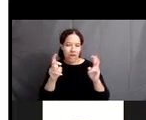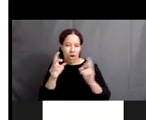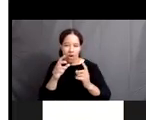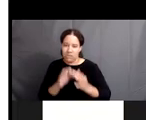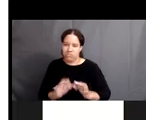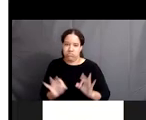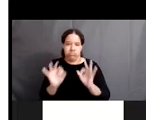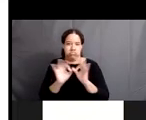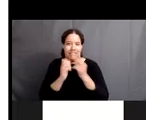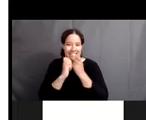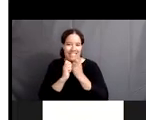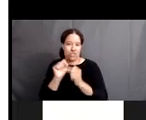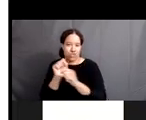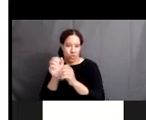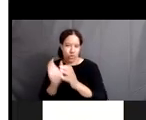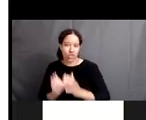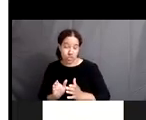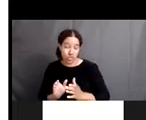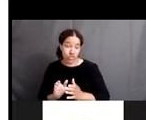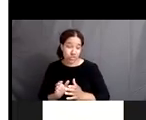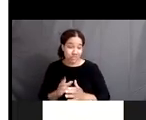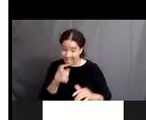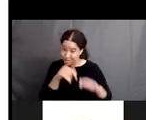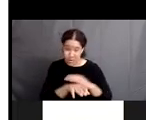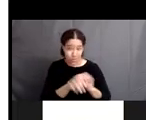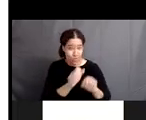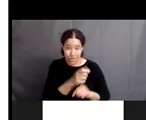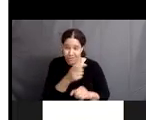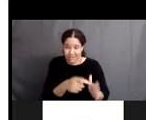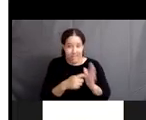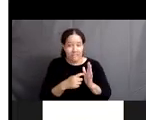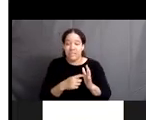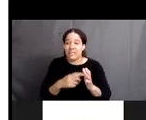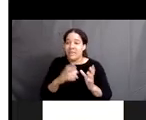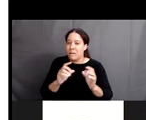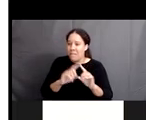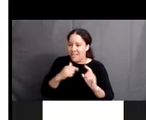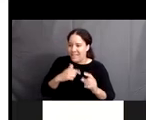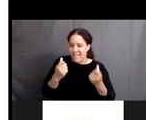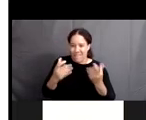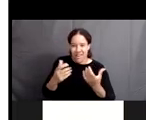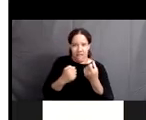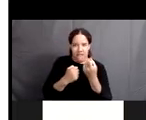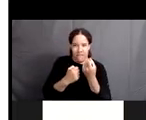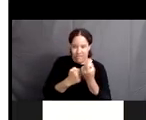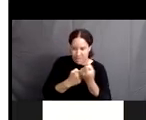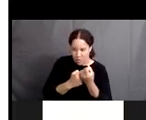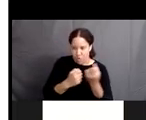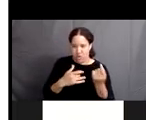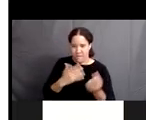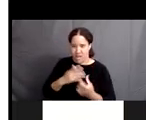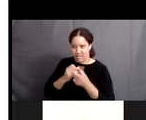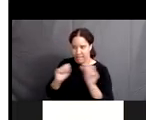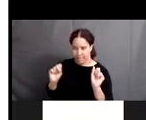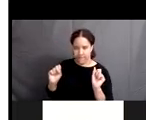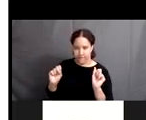the protection, the support, or the consideration that they needed to feel safe and supported doing that work. There